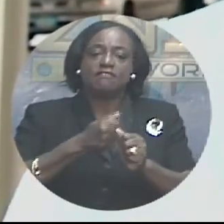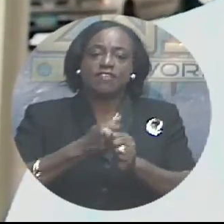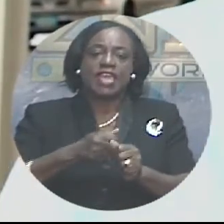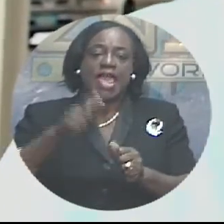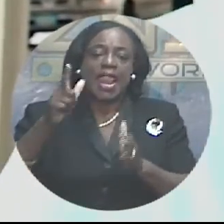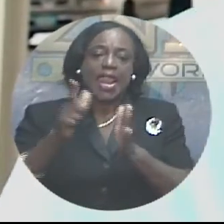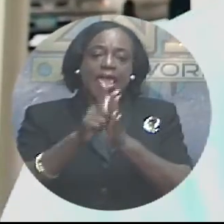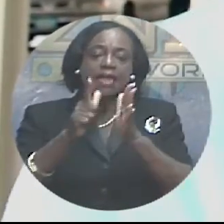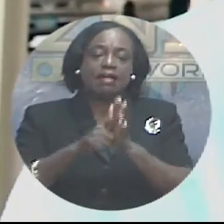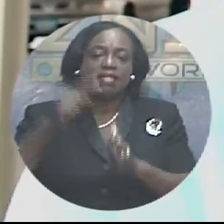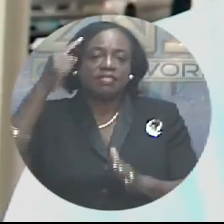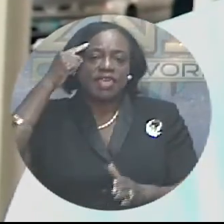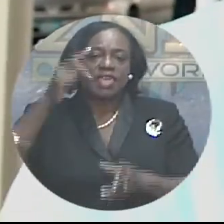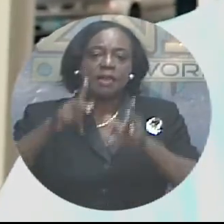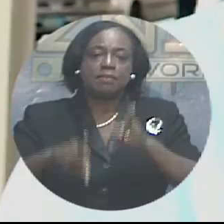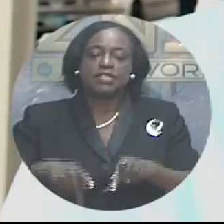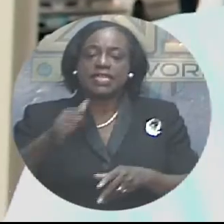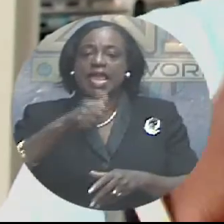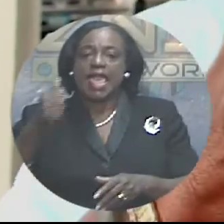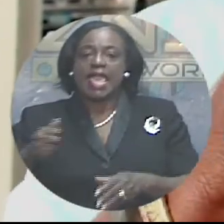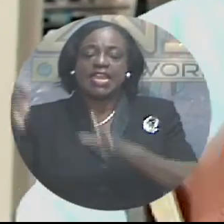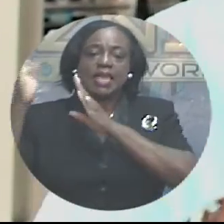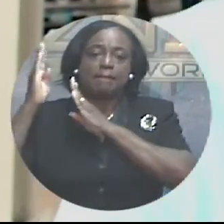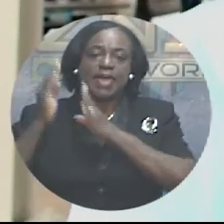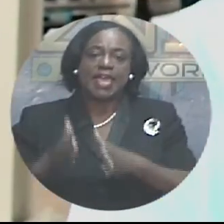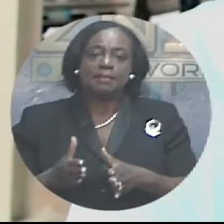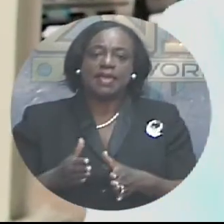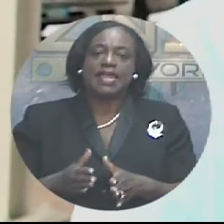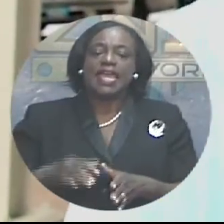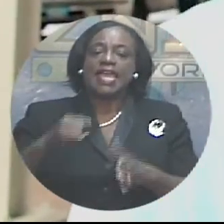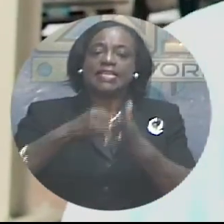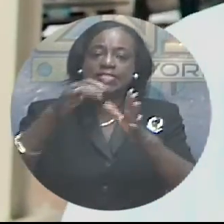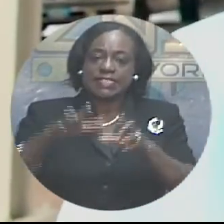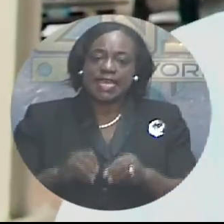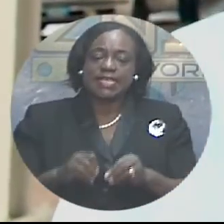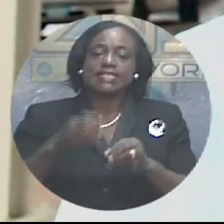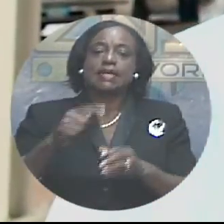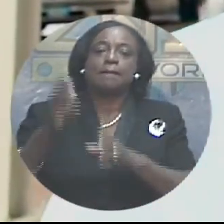would know that if it is in the Constitution, it takes the Bahamian people to change it.